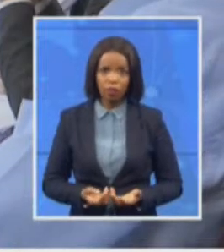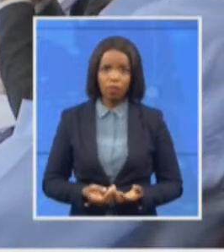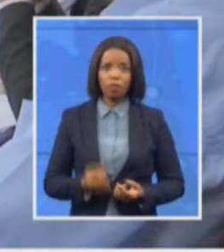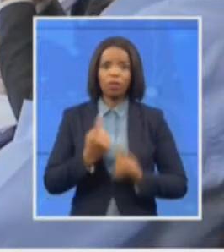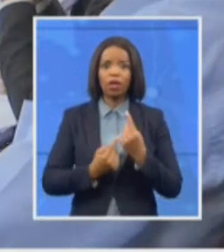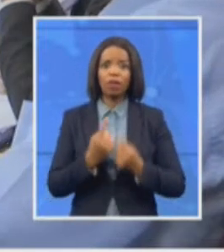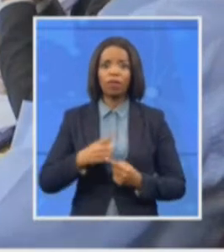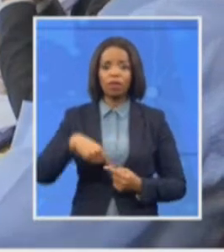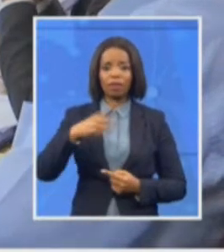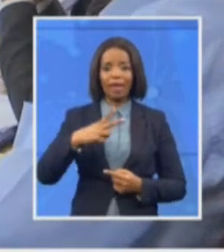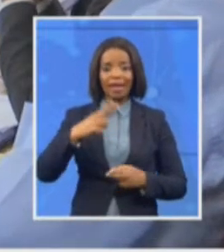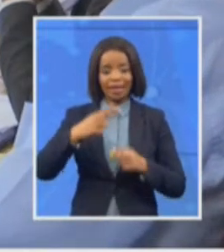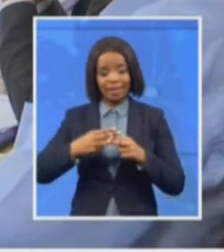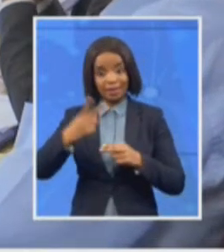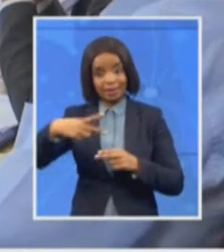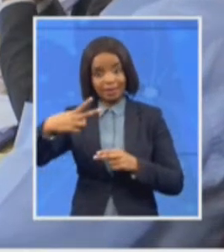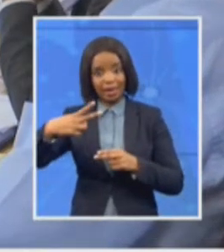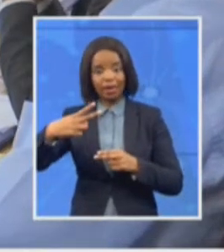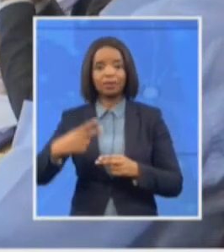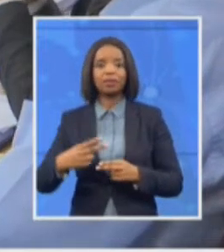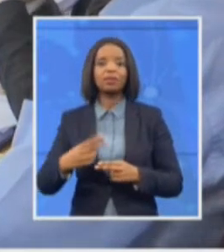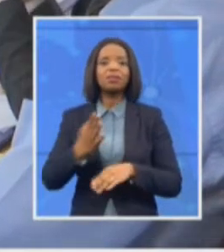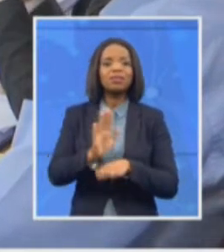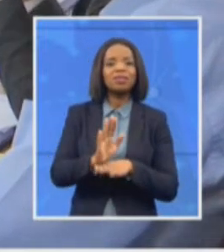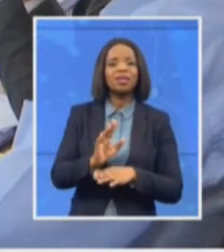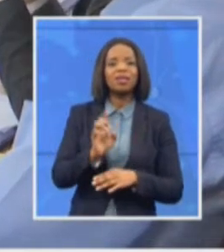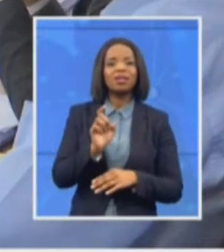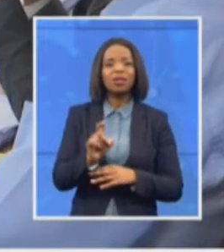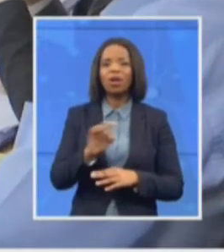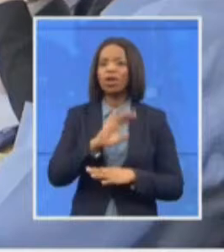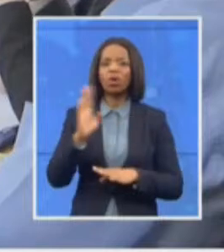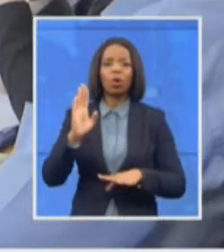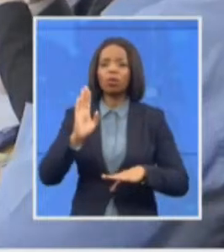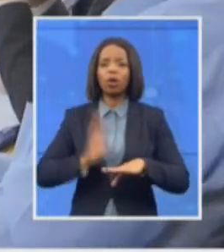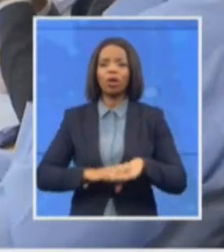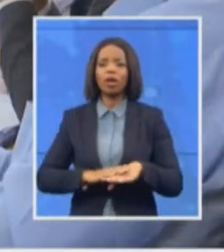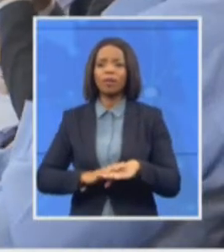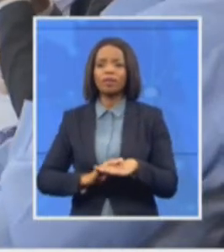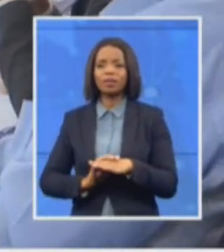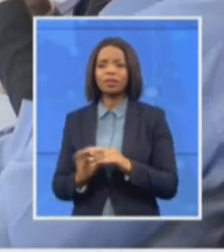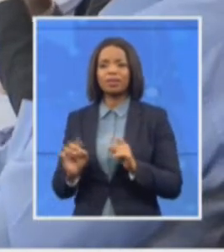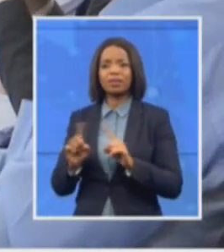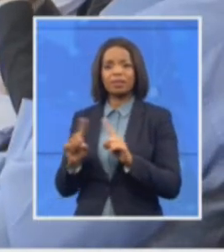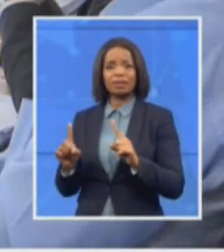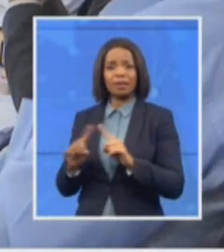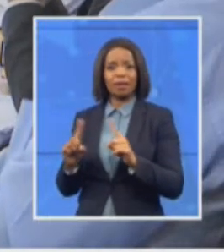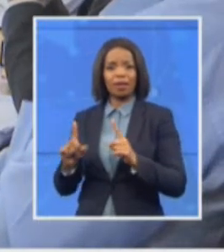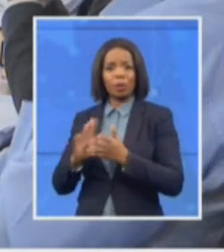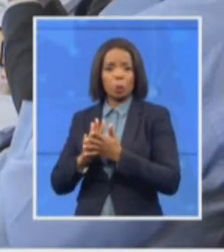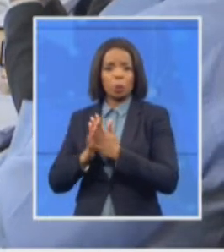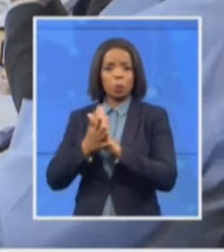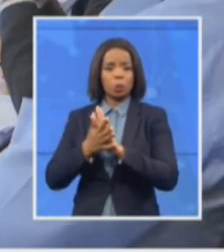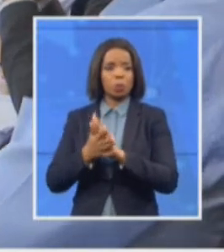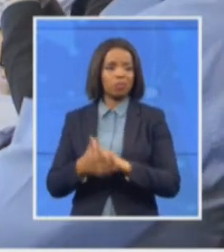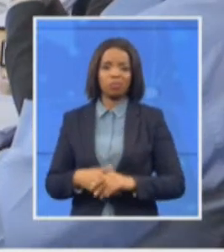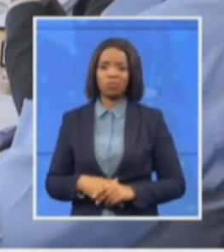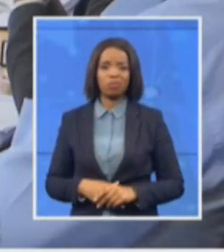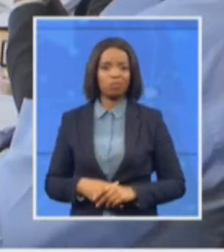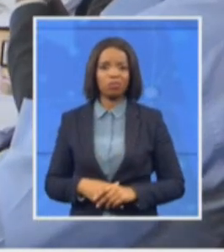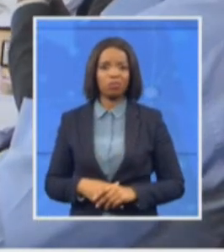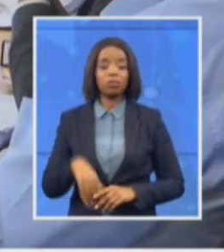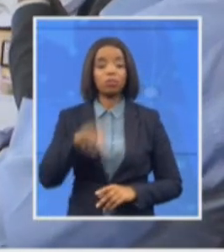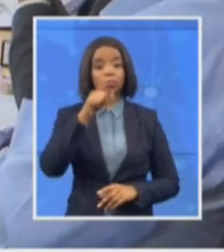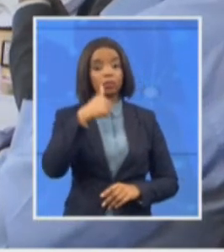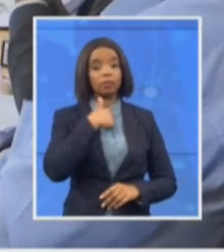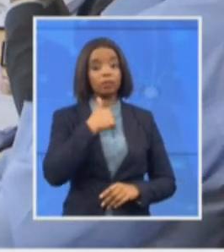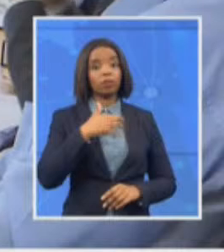longer on record. So can I ask you parties then to see if you can resolve the matter? If you can't,